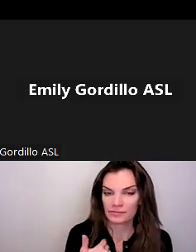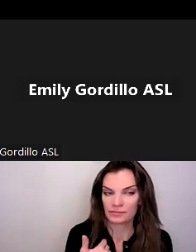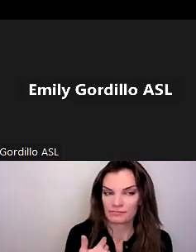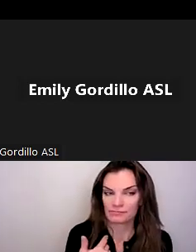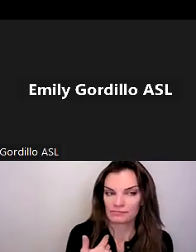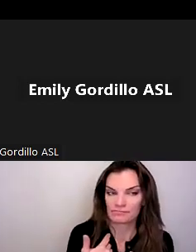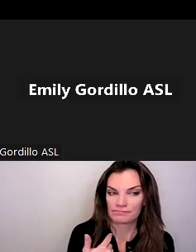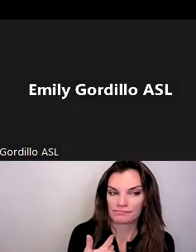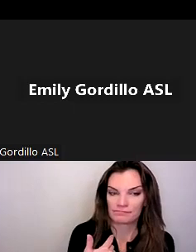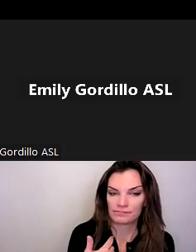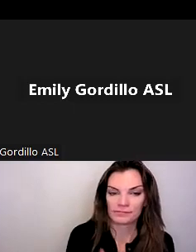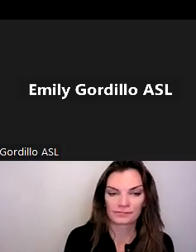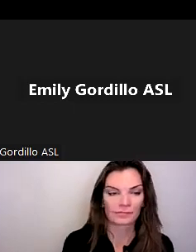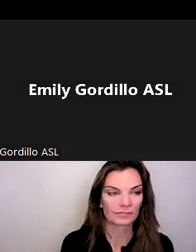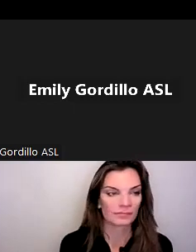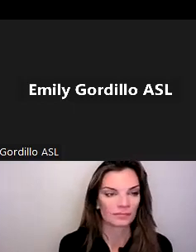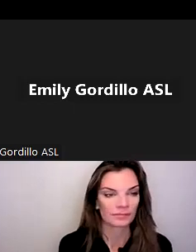guys.